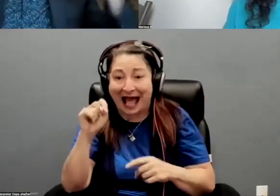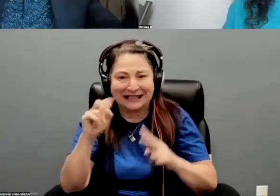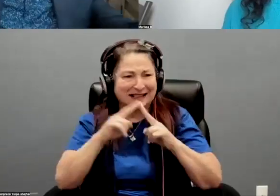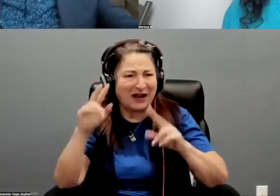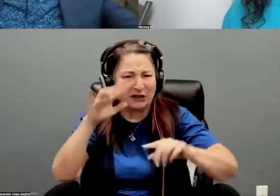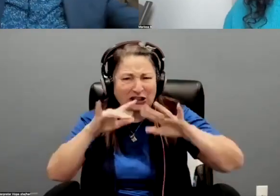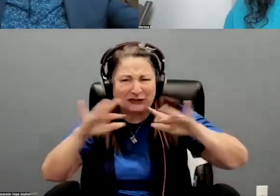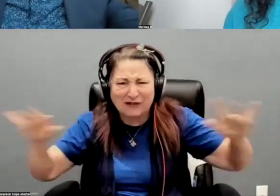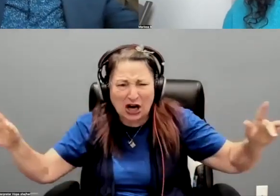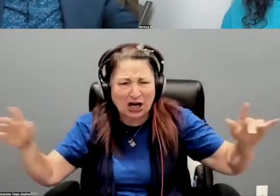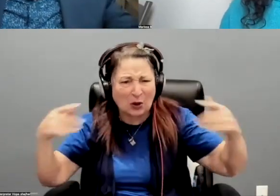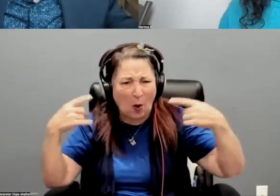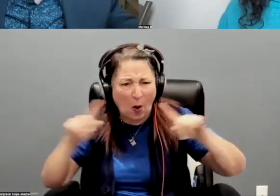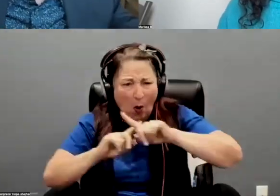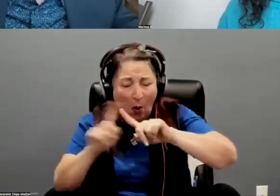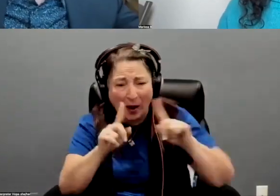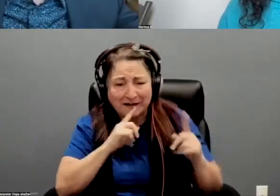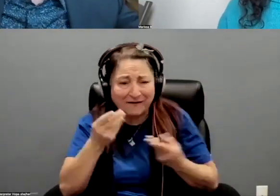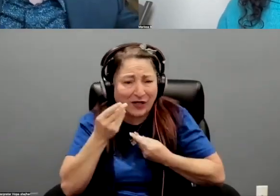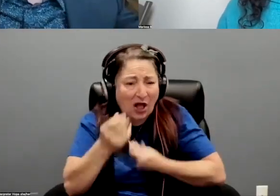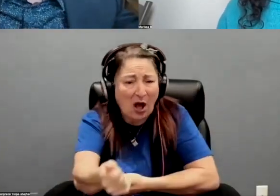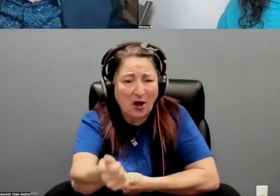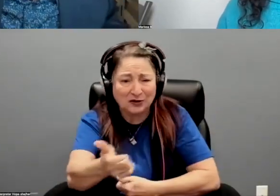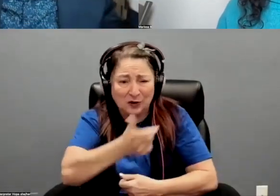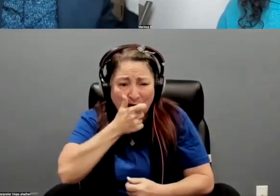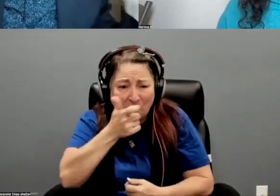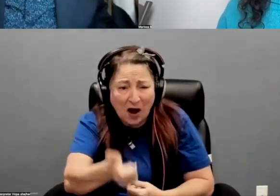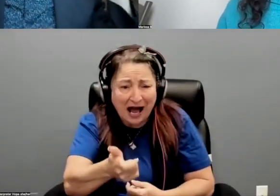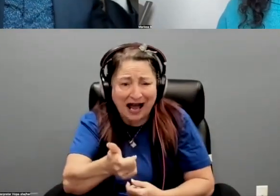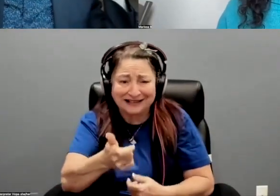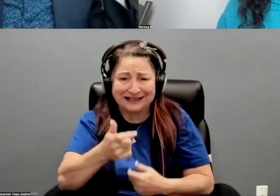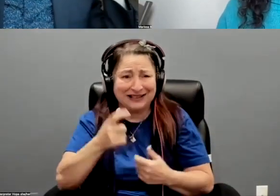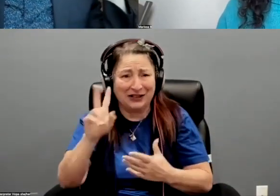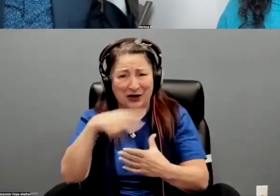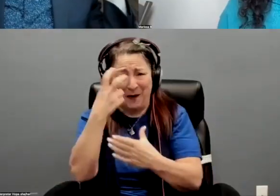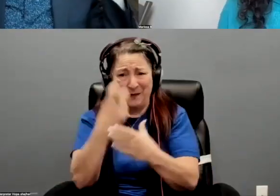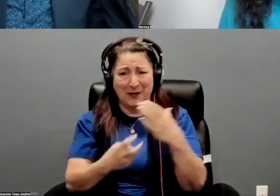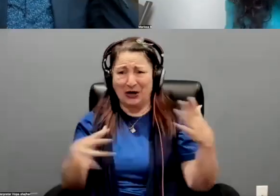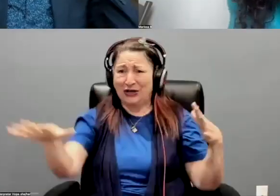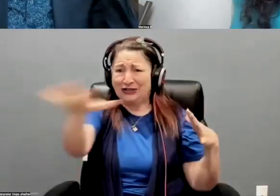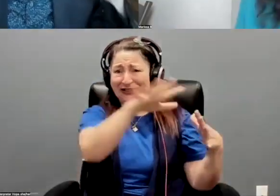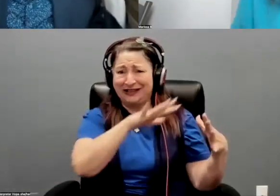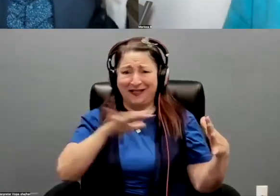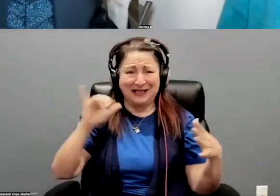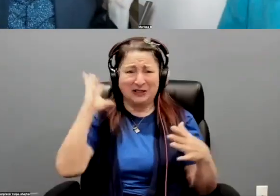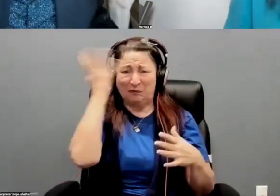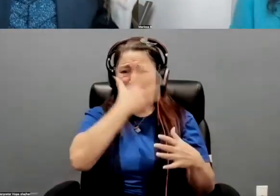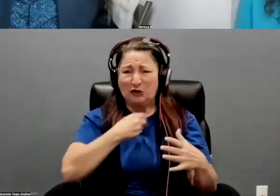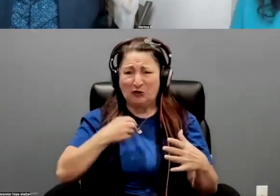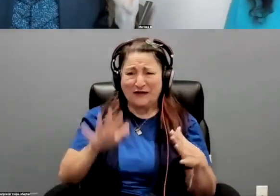it flows. You're watching it, you're immersed in this beautiful